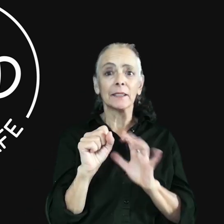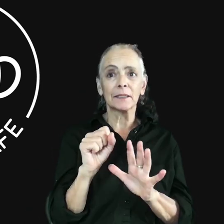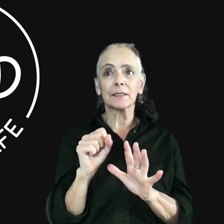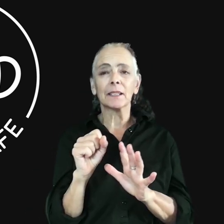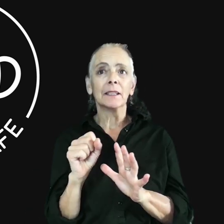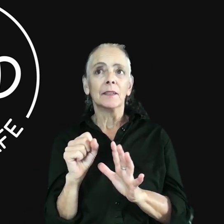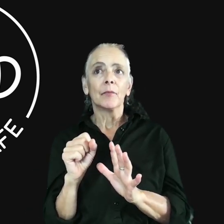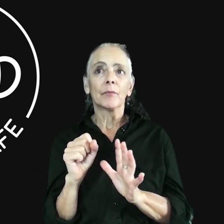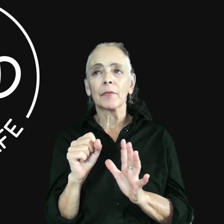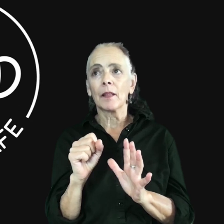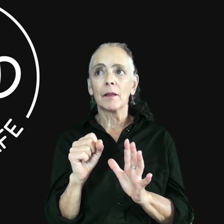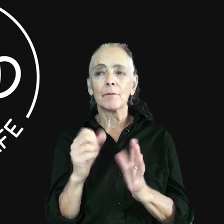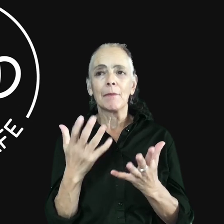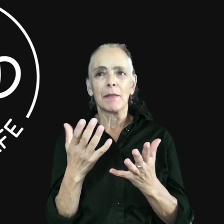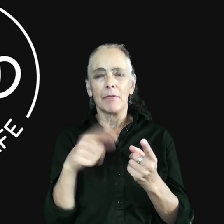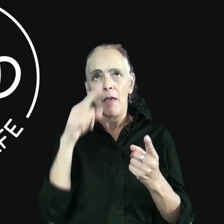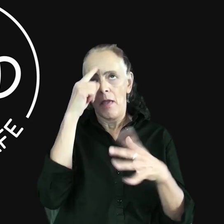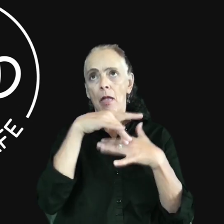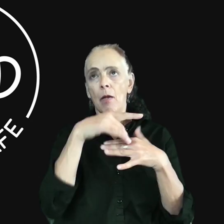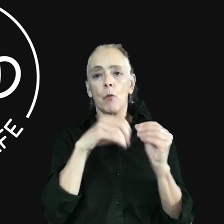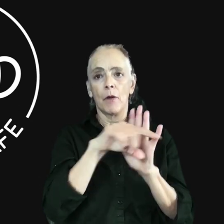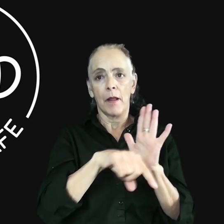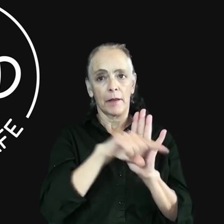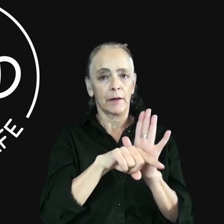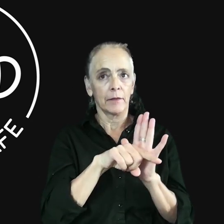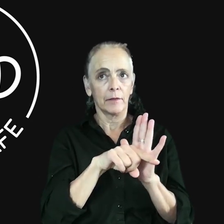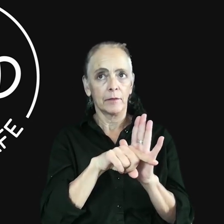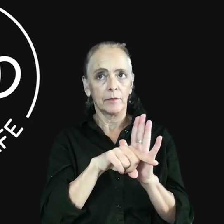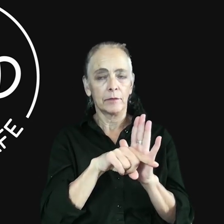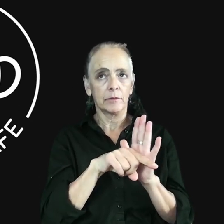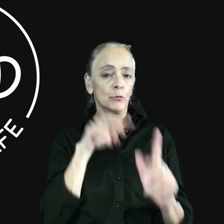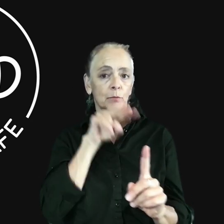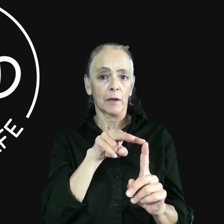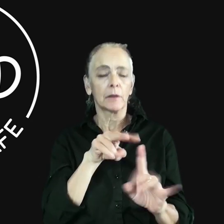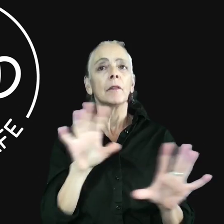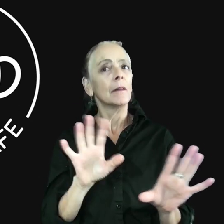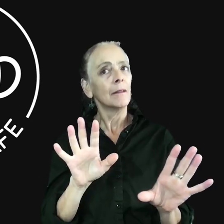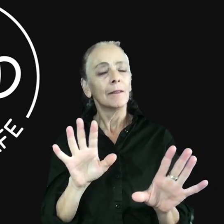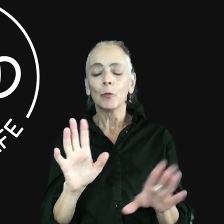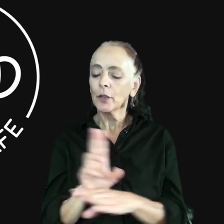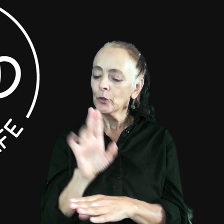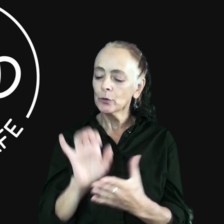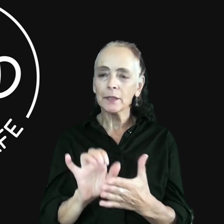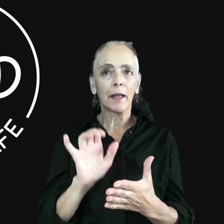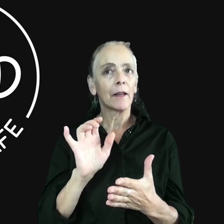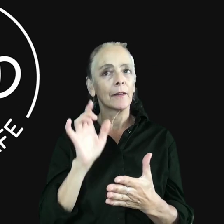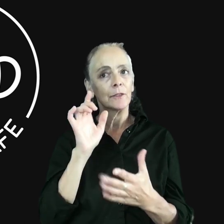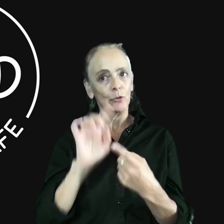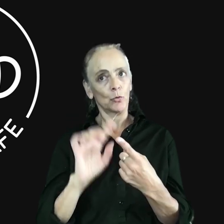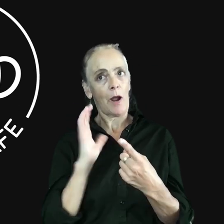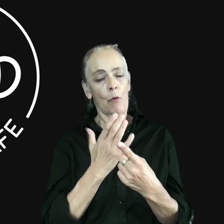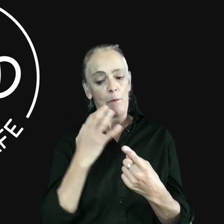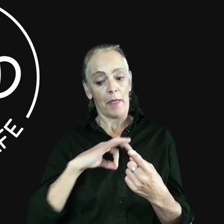things that are going maybe the more negative aspects of those things but we use that to our benefit we we were able